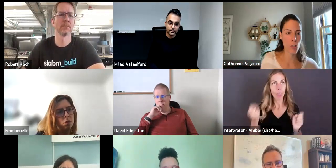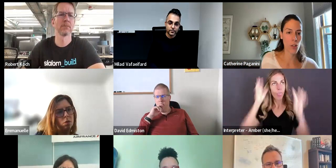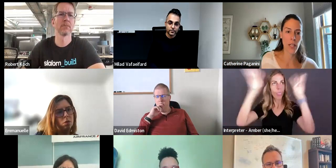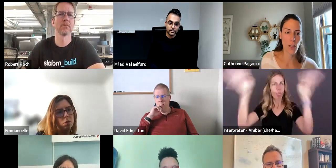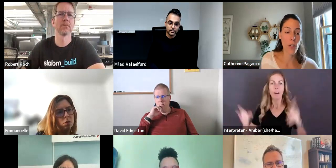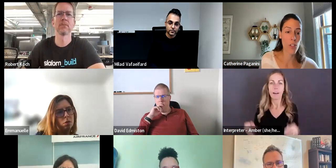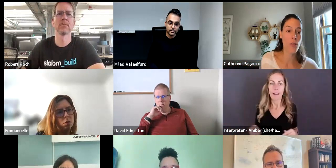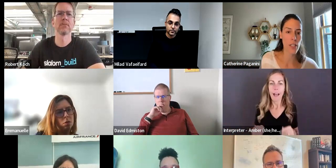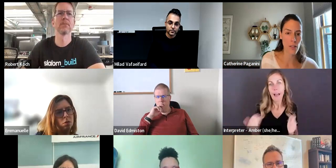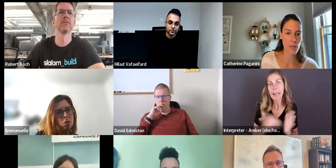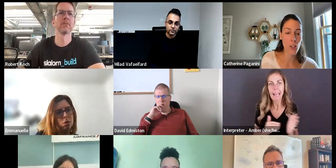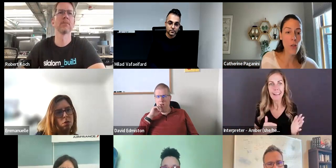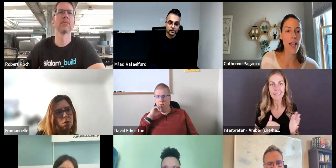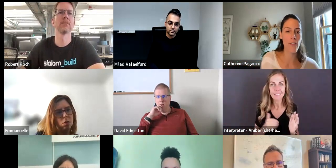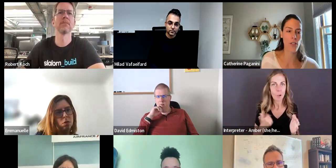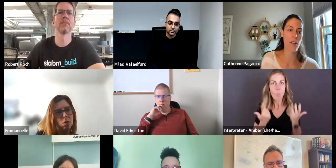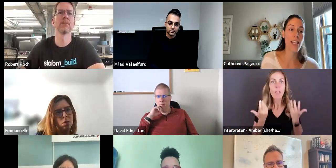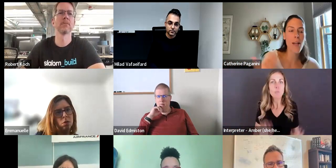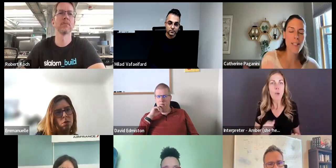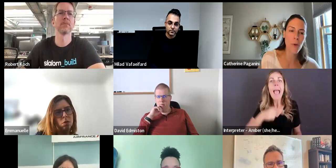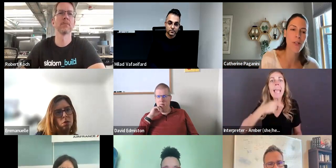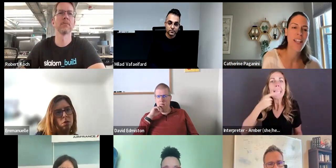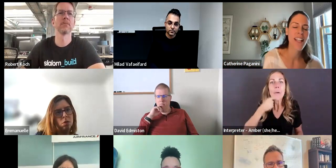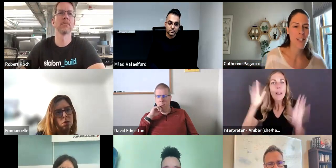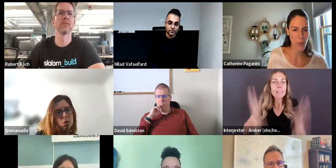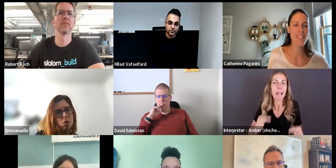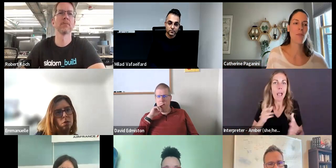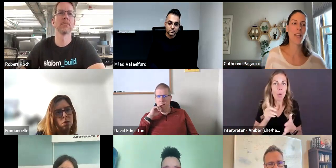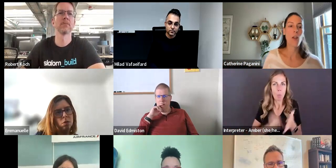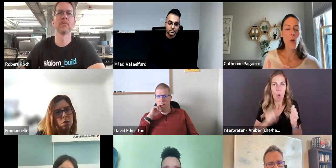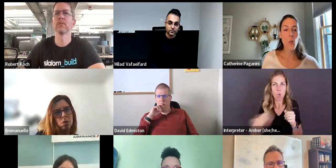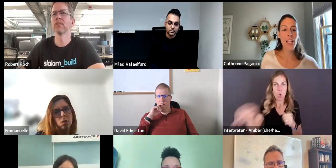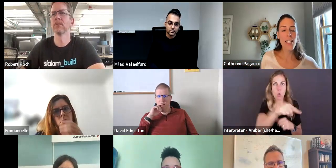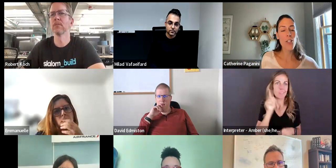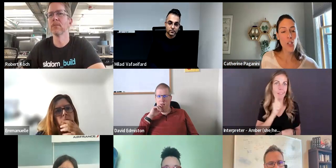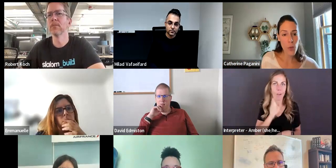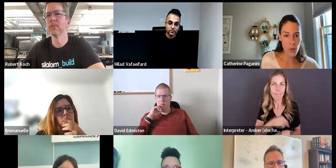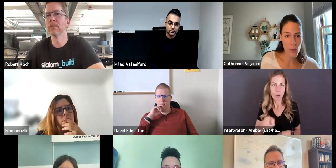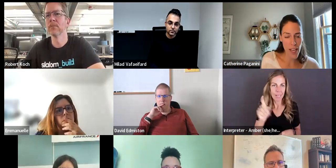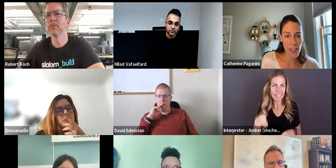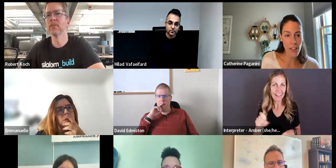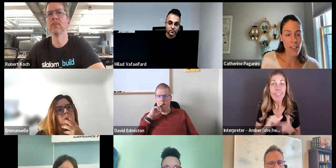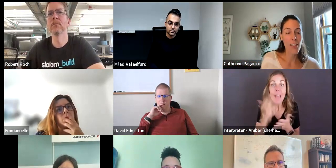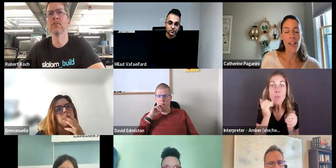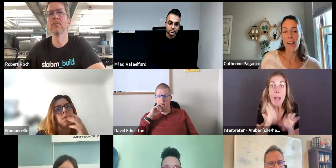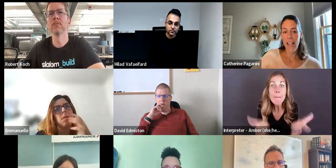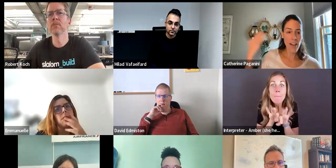people determining what you need. You have to tell, and that's why it's important that you participate. We need you to